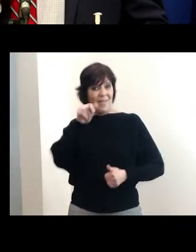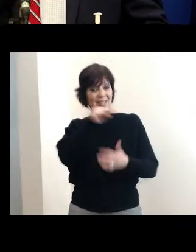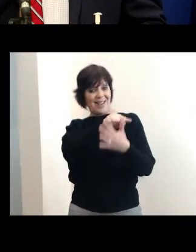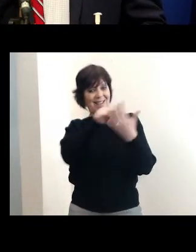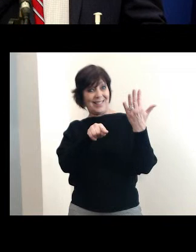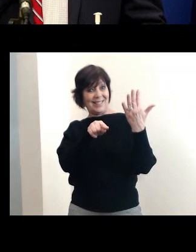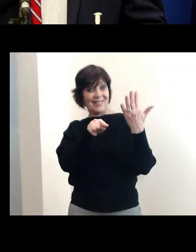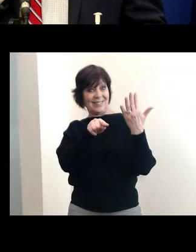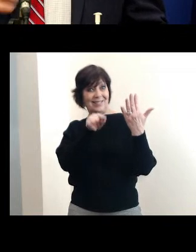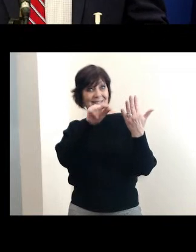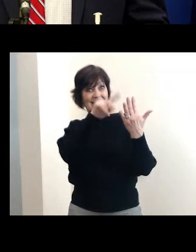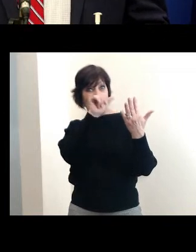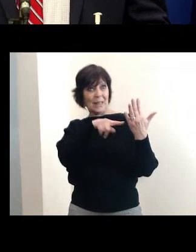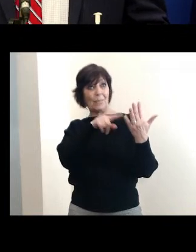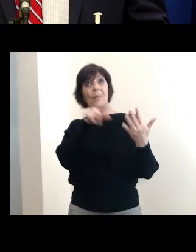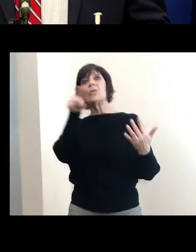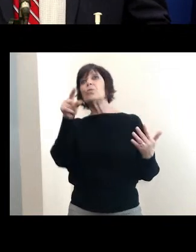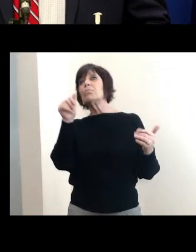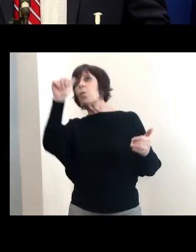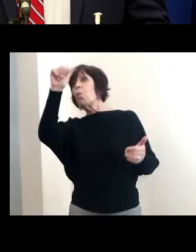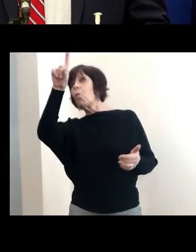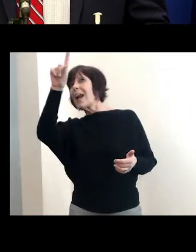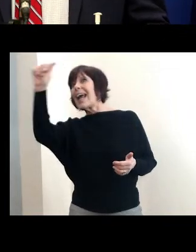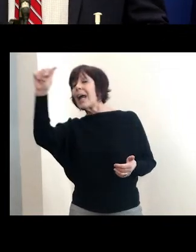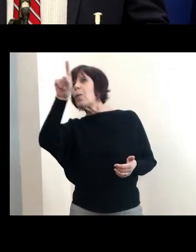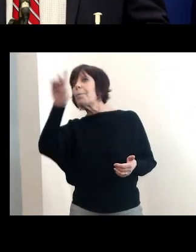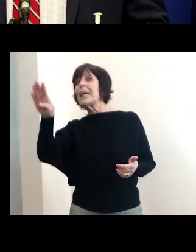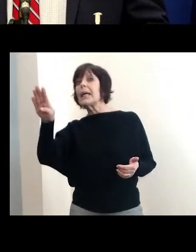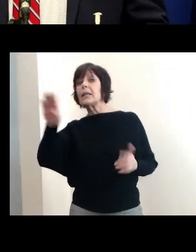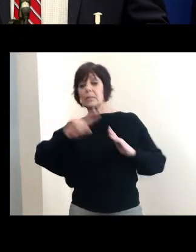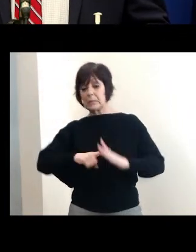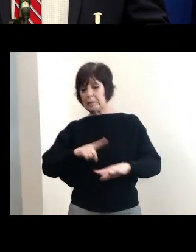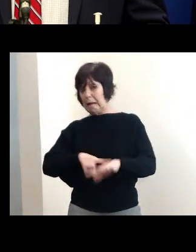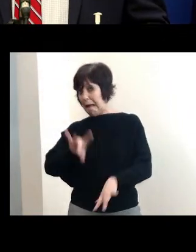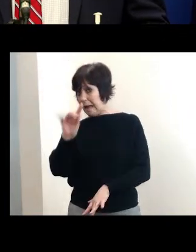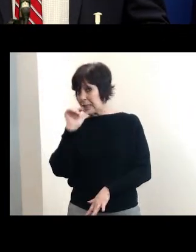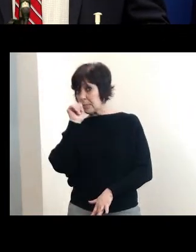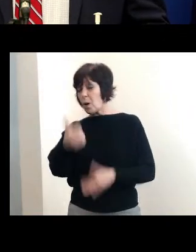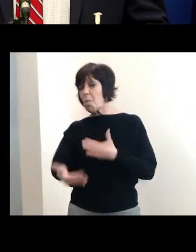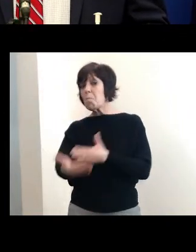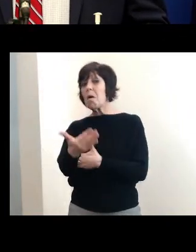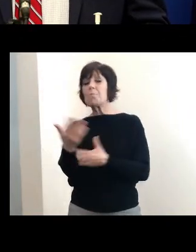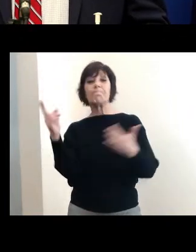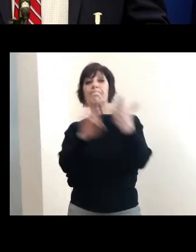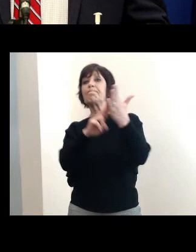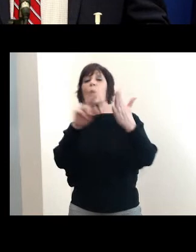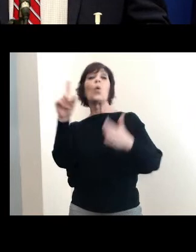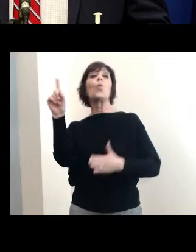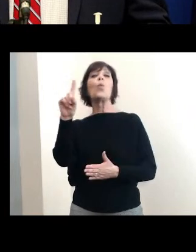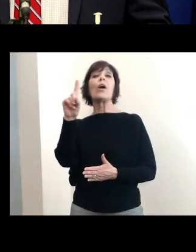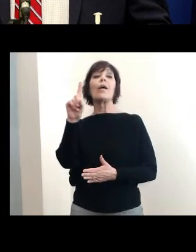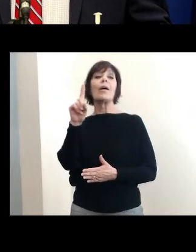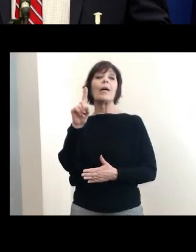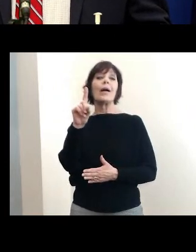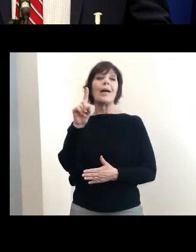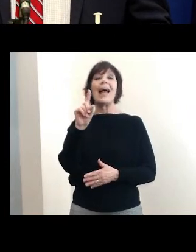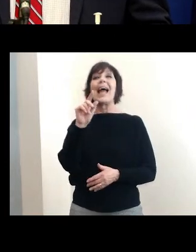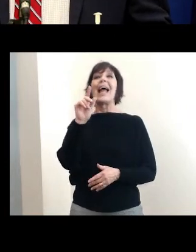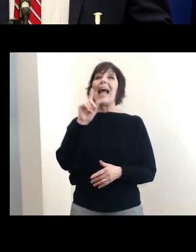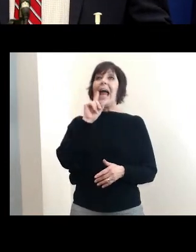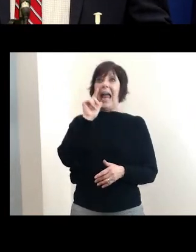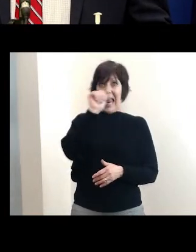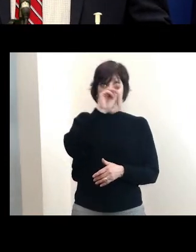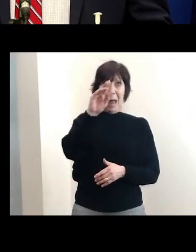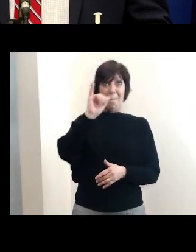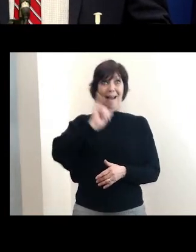those zip codes and you are in the 1A or 1B category, starting at 8 o'clock tomorrow, you can sign up either at the Am I Eligible